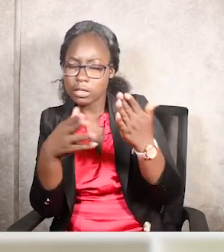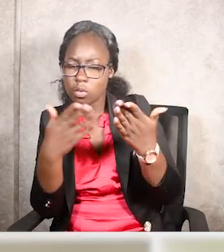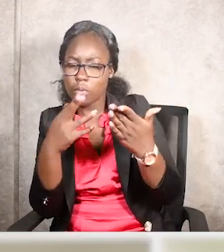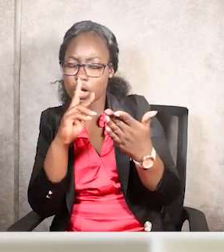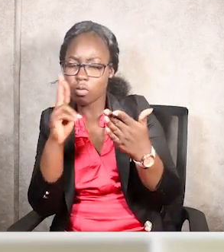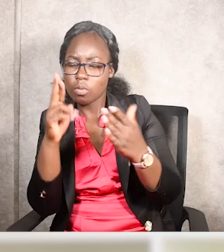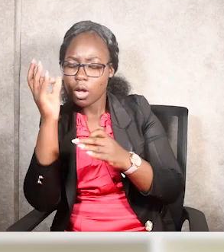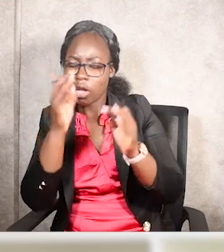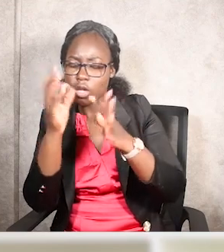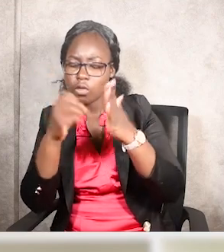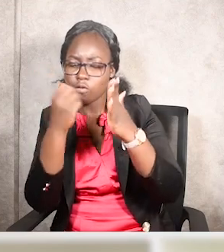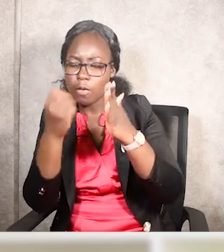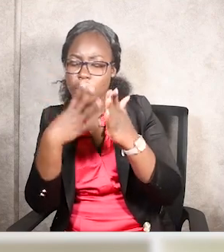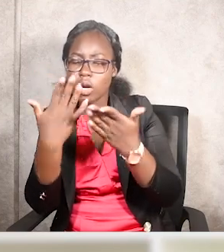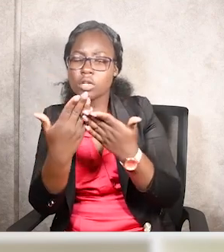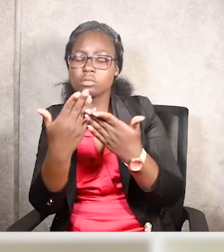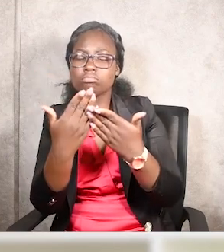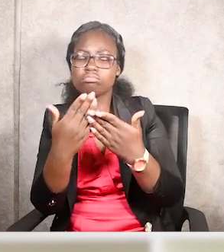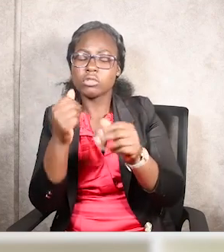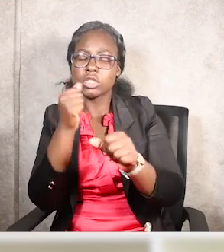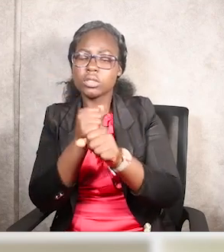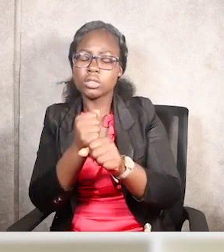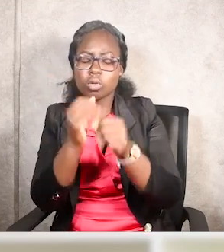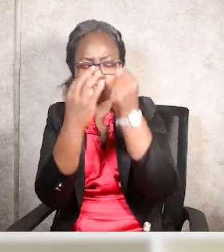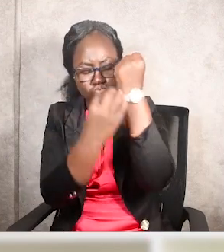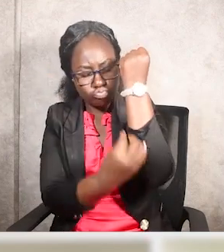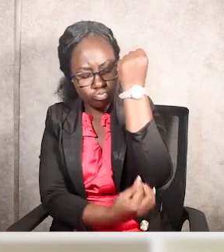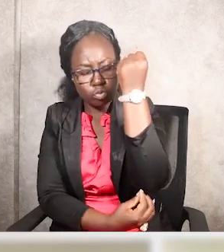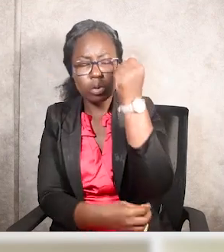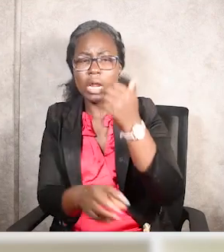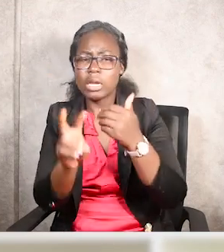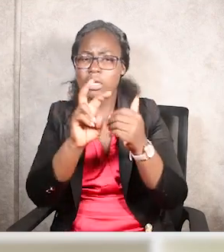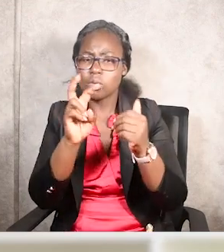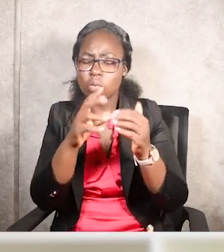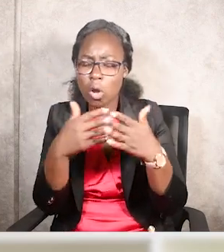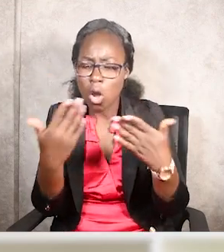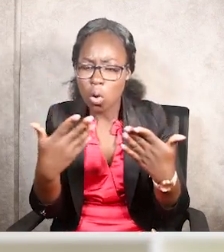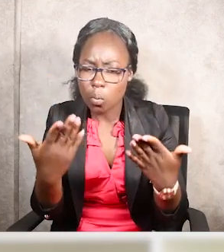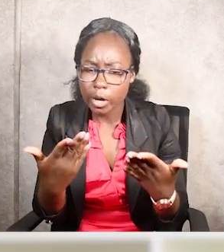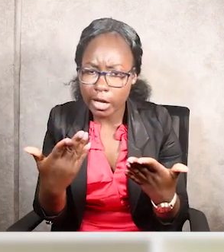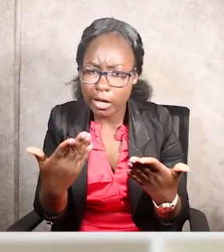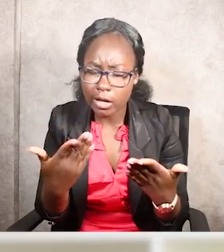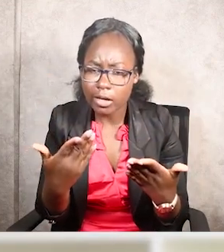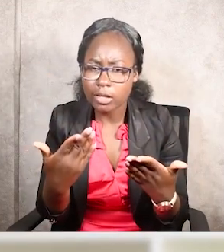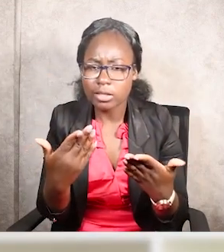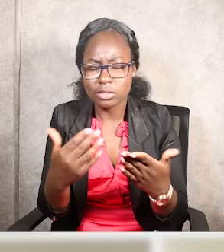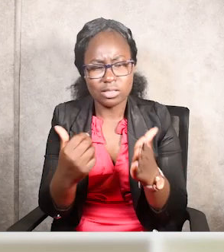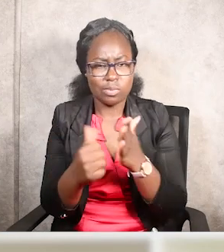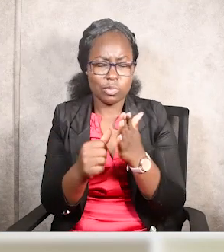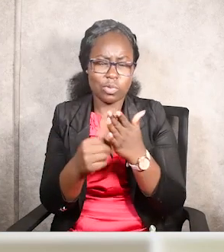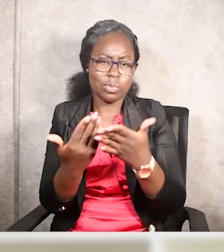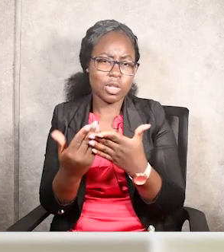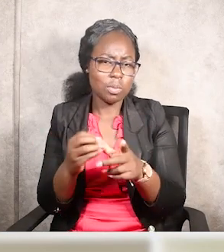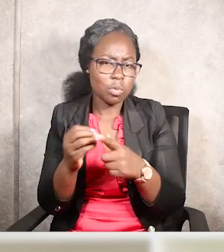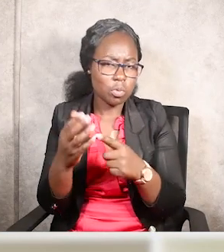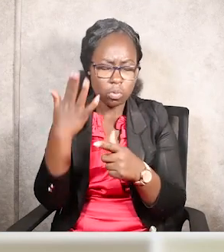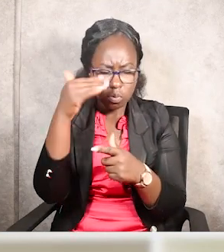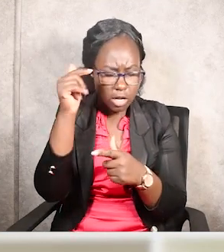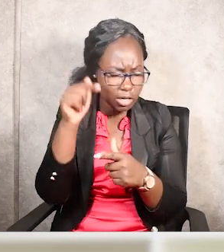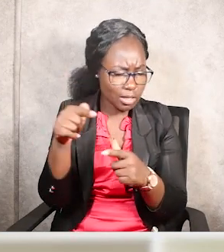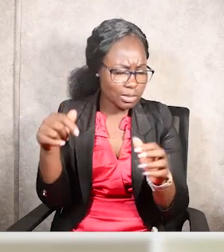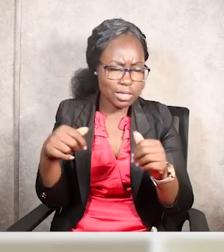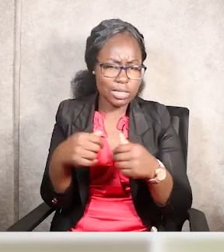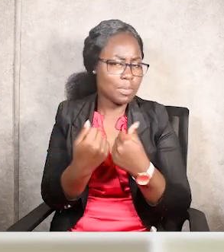Assess where you are. If your brand is performing poorly, take note of where such might be,